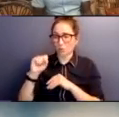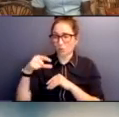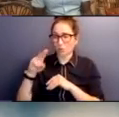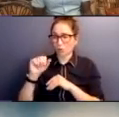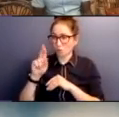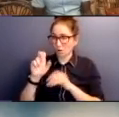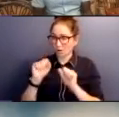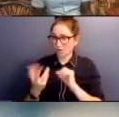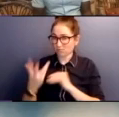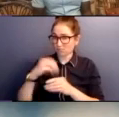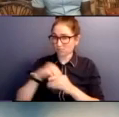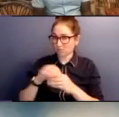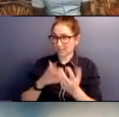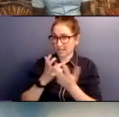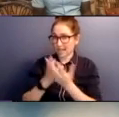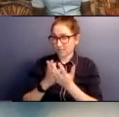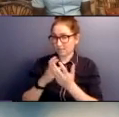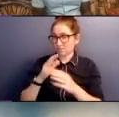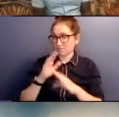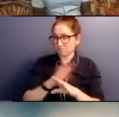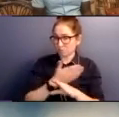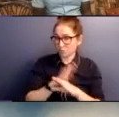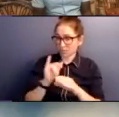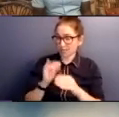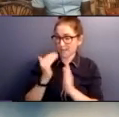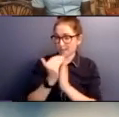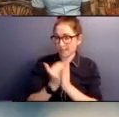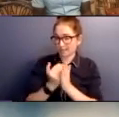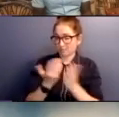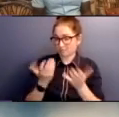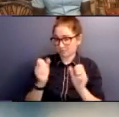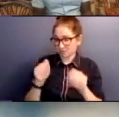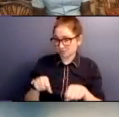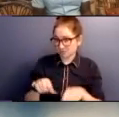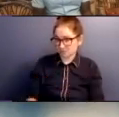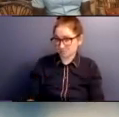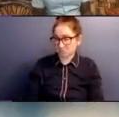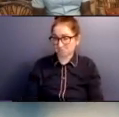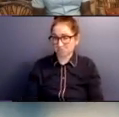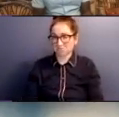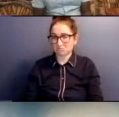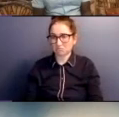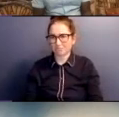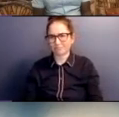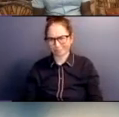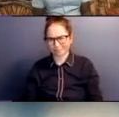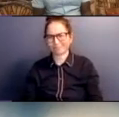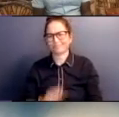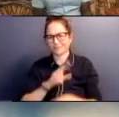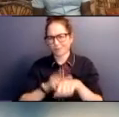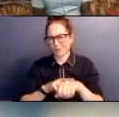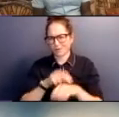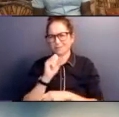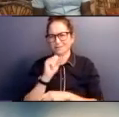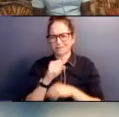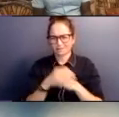an adaptive instrument into that lesson, even if it doesn't call for an instrument? Oh, no doubt about it. No doubt